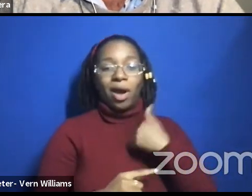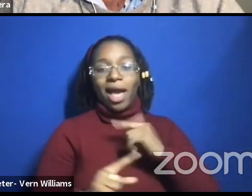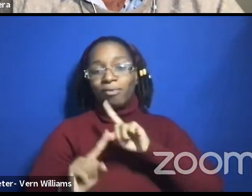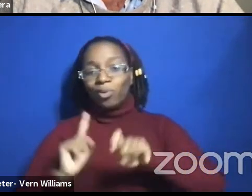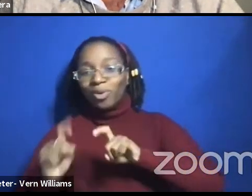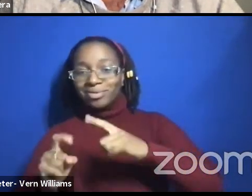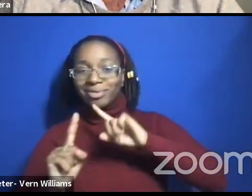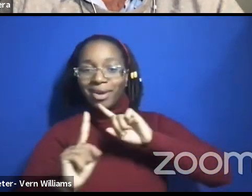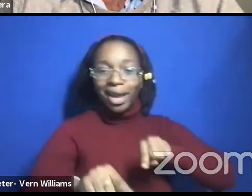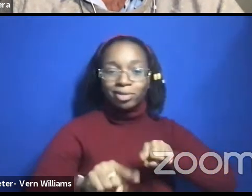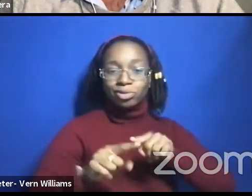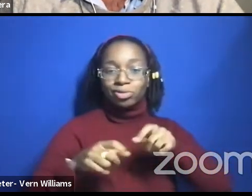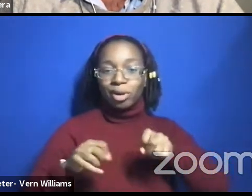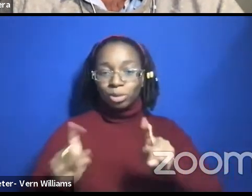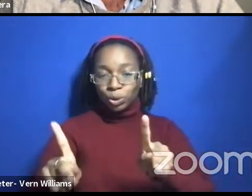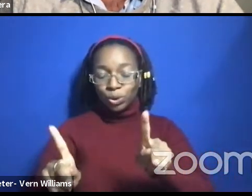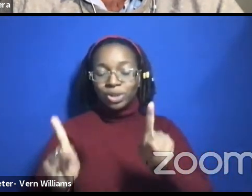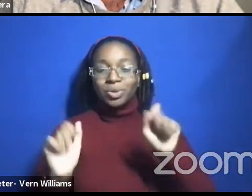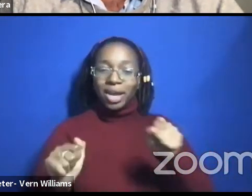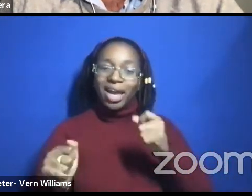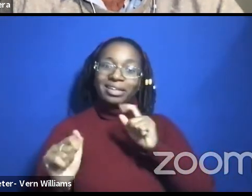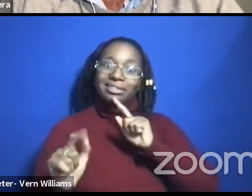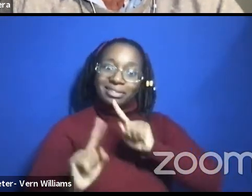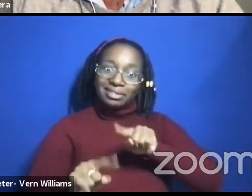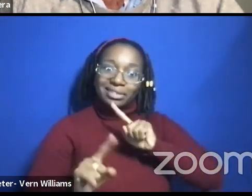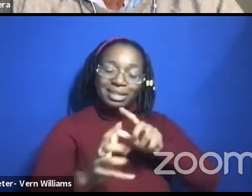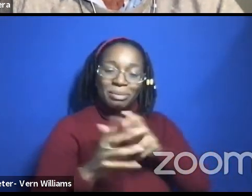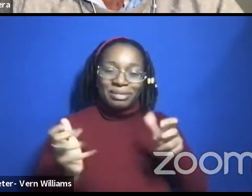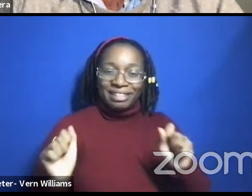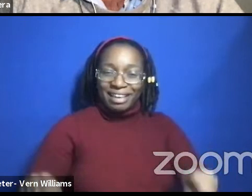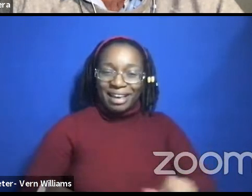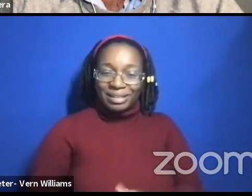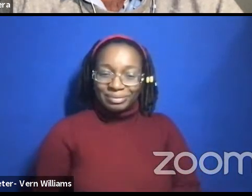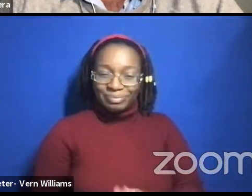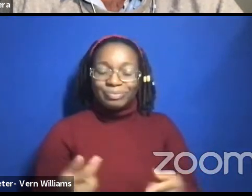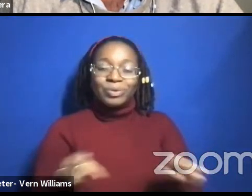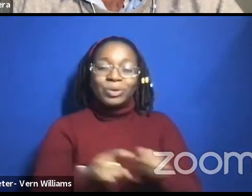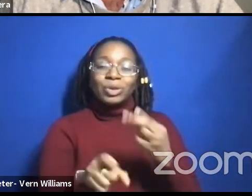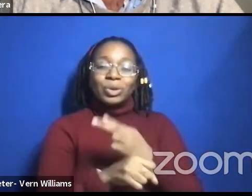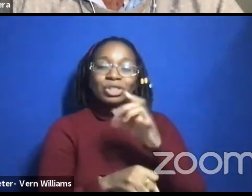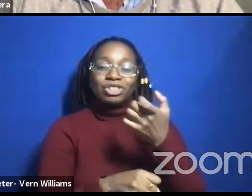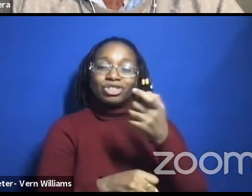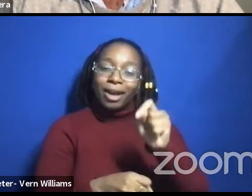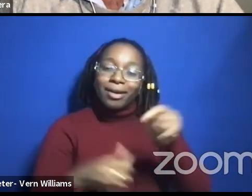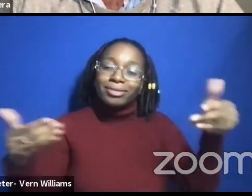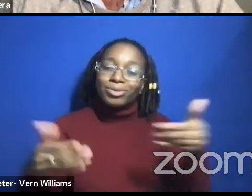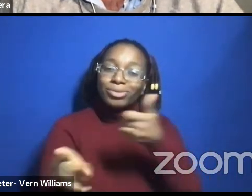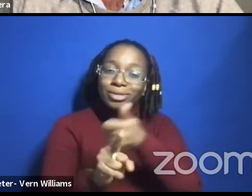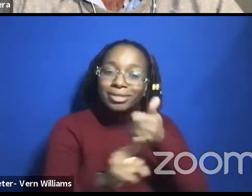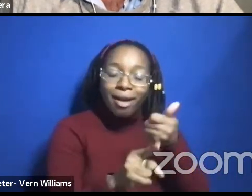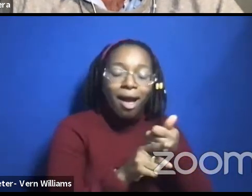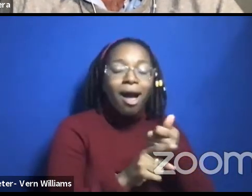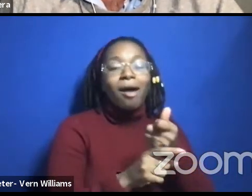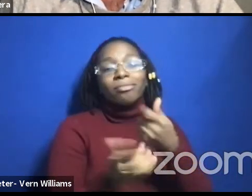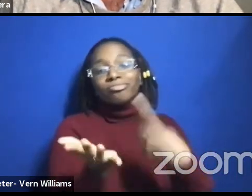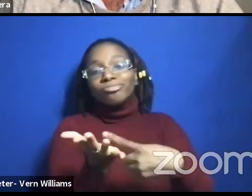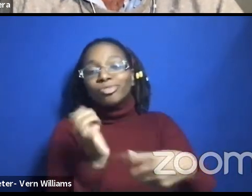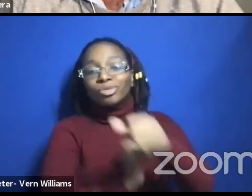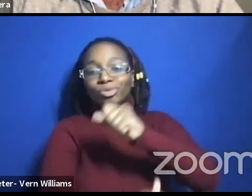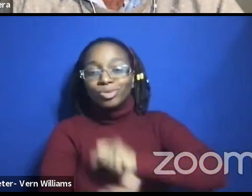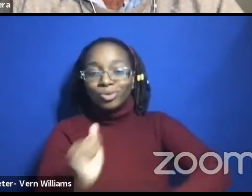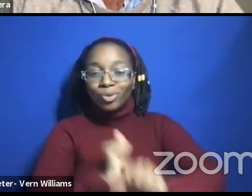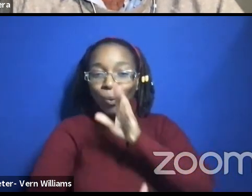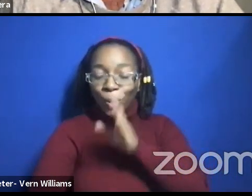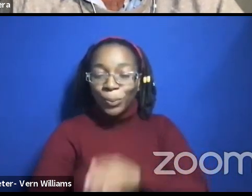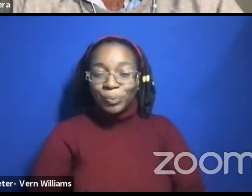questions as they can. Please feel free to also use the chat to introduce yourselves and talk with each other. This session